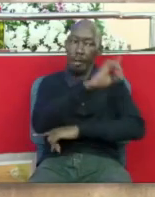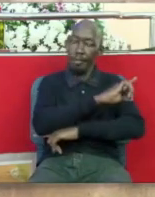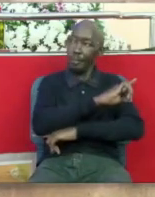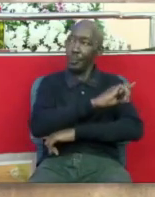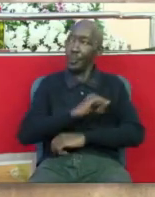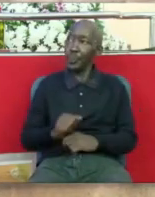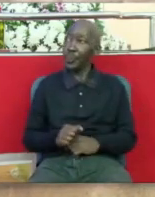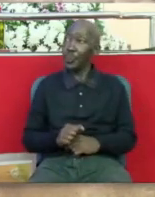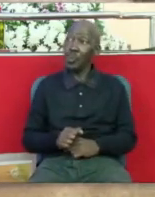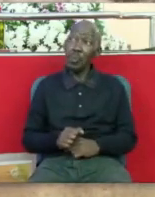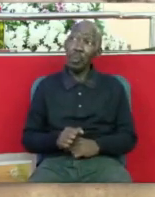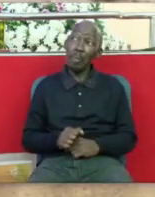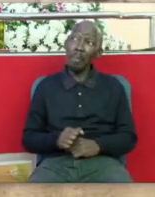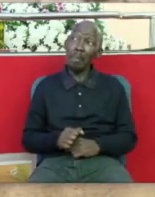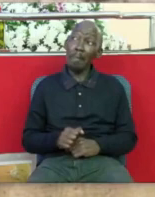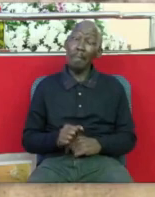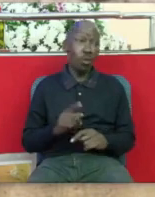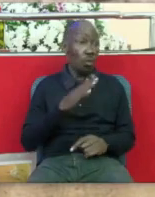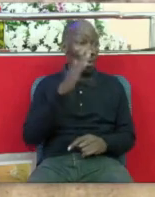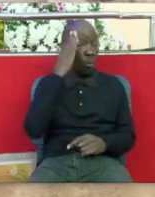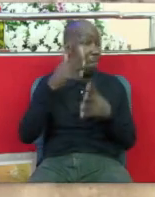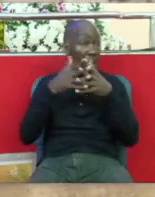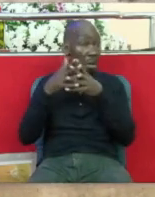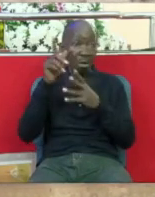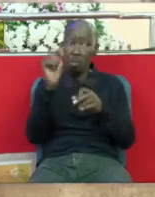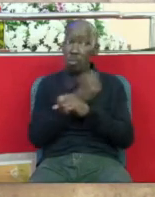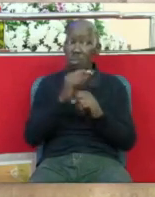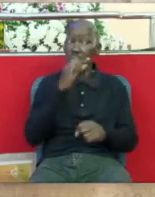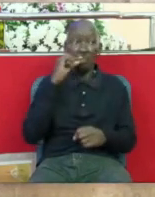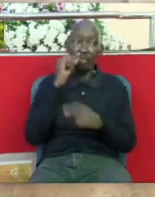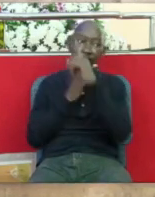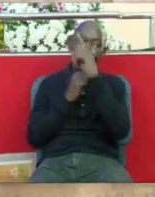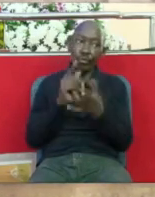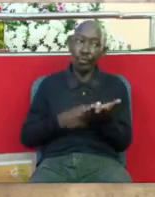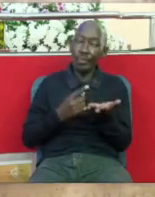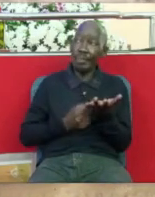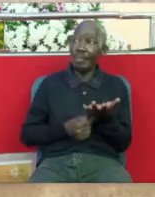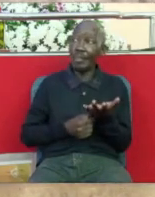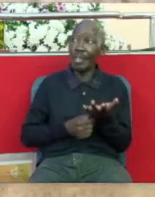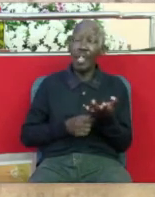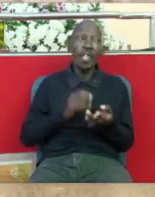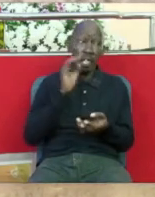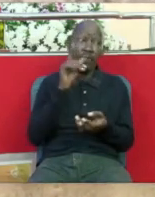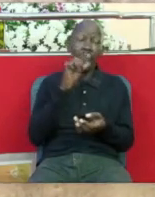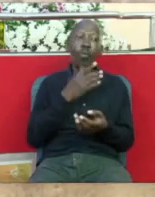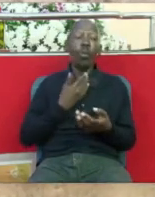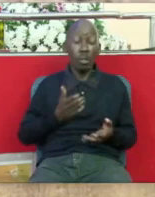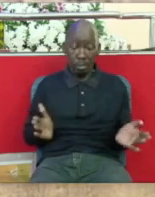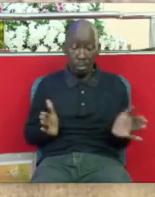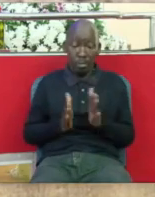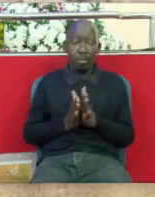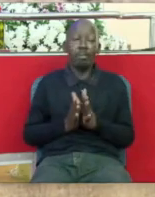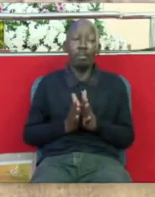moja. By the way, do you know Americans don't fast? Yeah, wajua kwamba wa Marekani huwa hafungi. Unless they want to lose weight. Licha tu wao